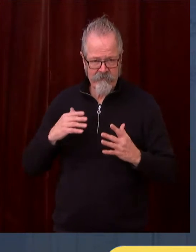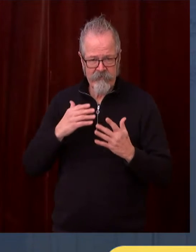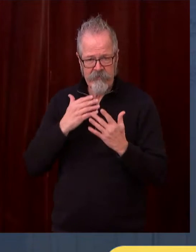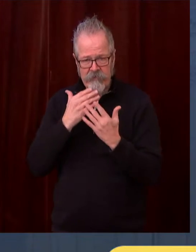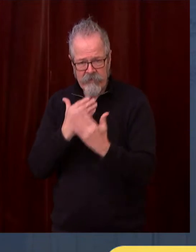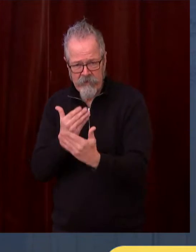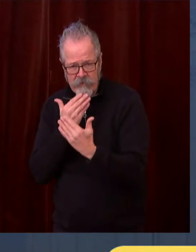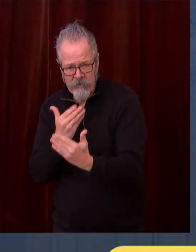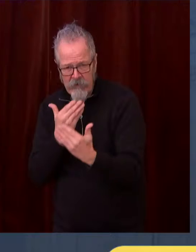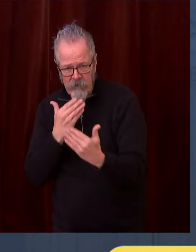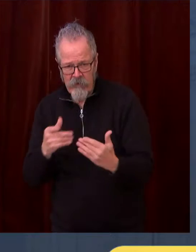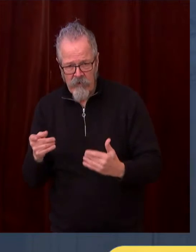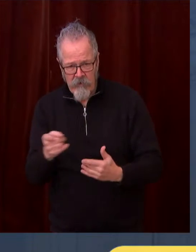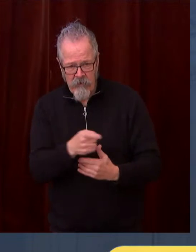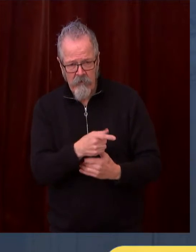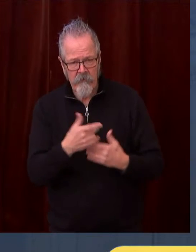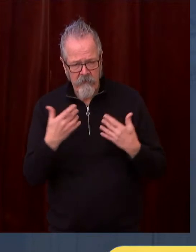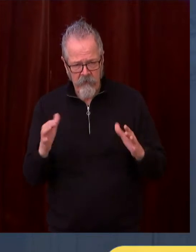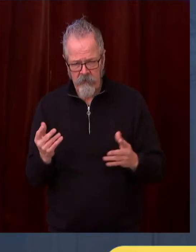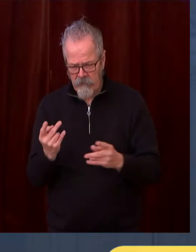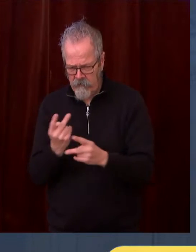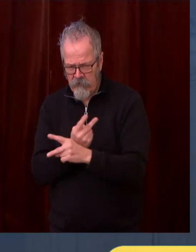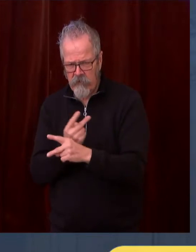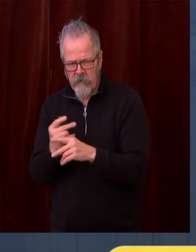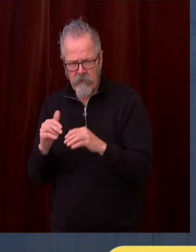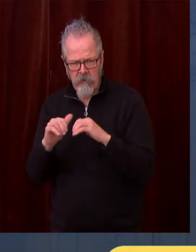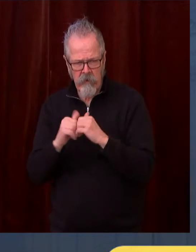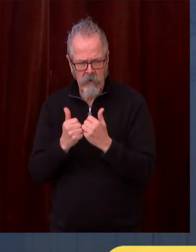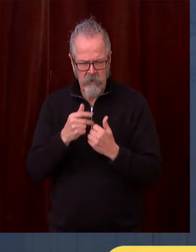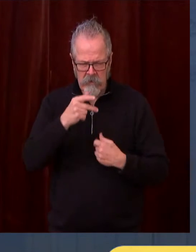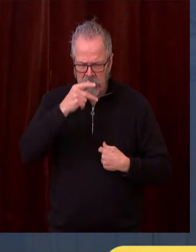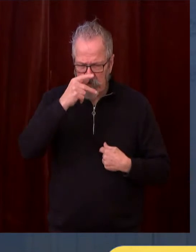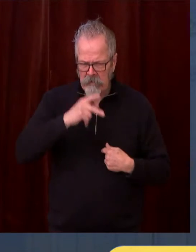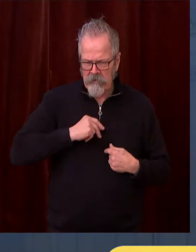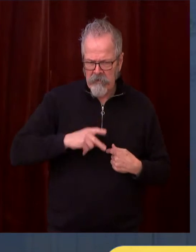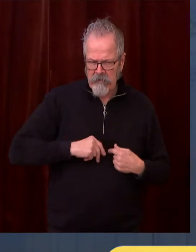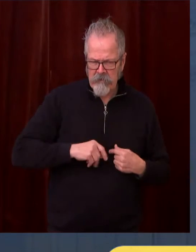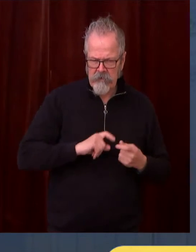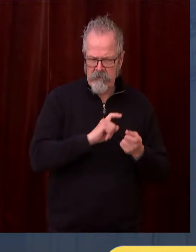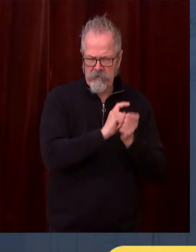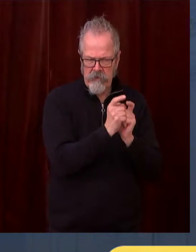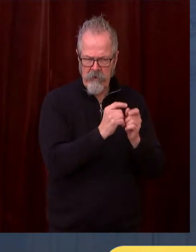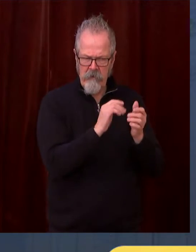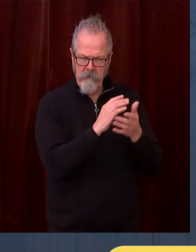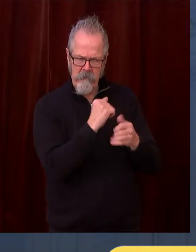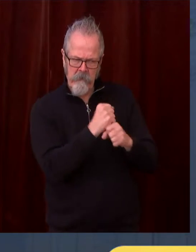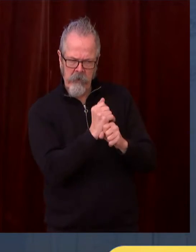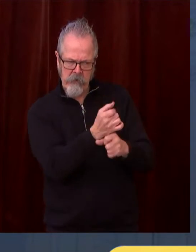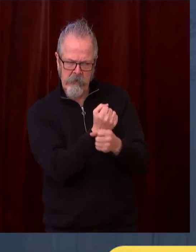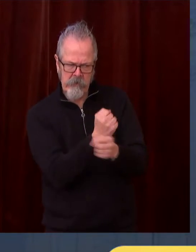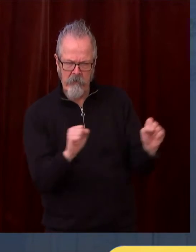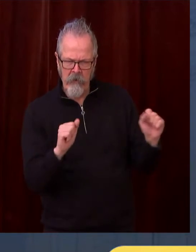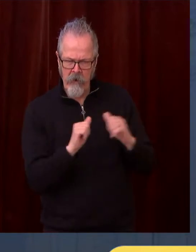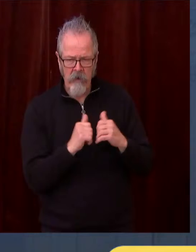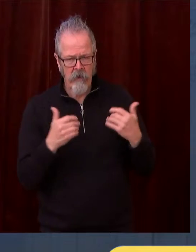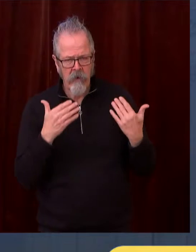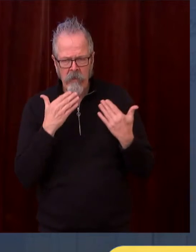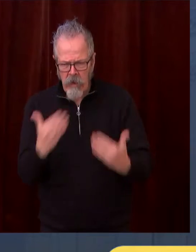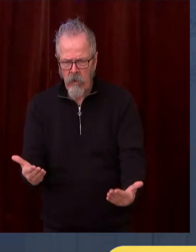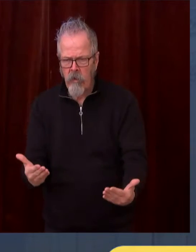safely, and thousands of Washingtonians did. We appreciate that. As you know, one national study showed